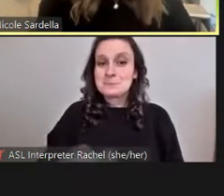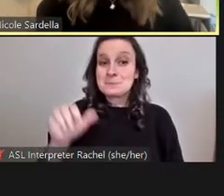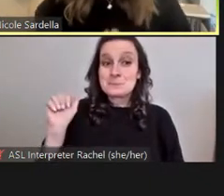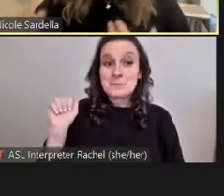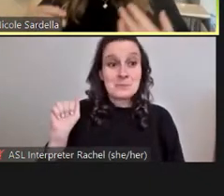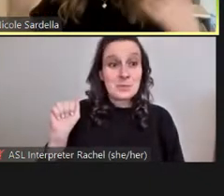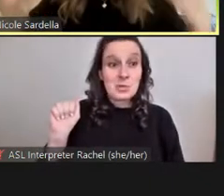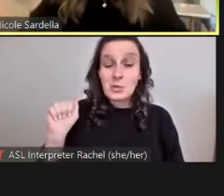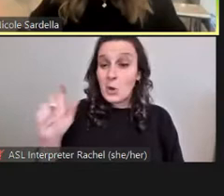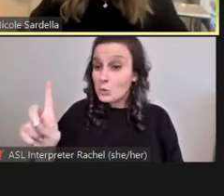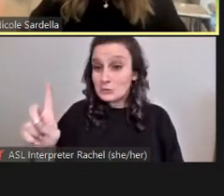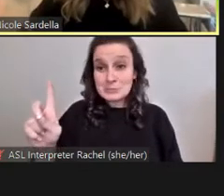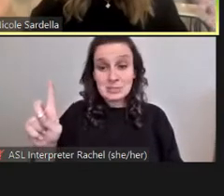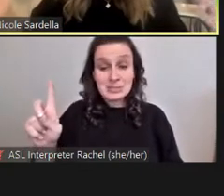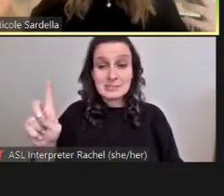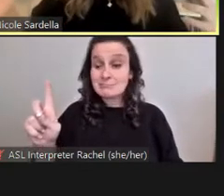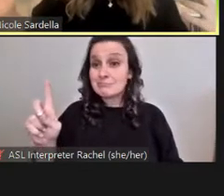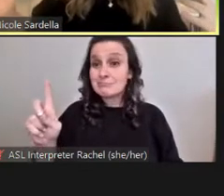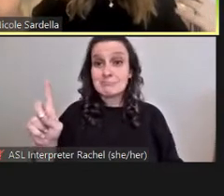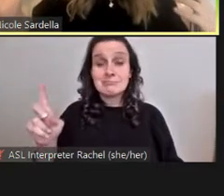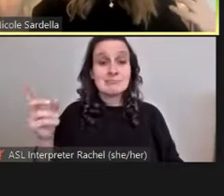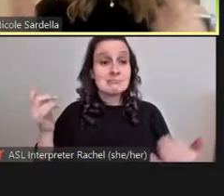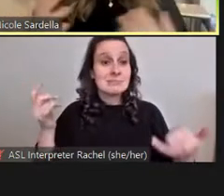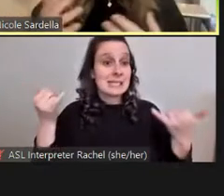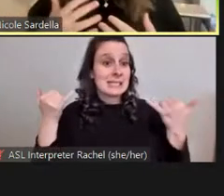has gone outside